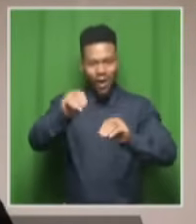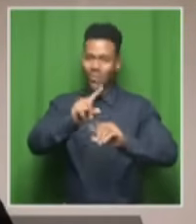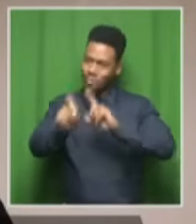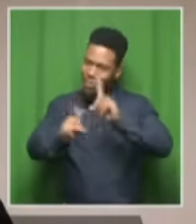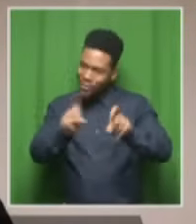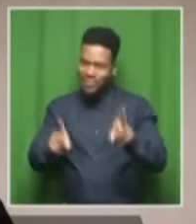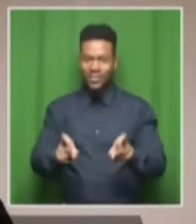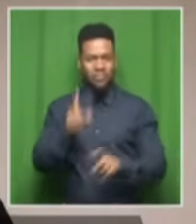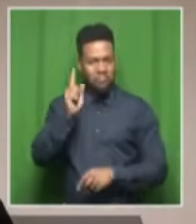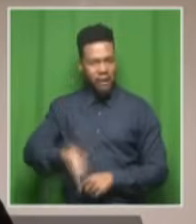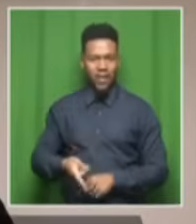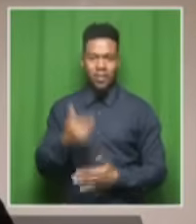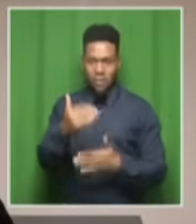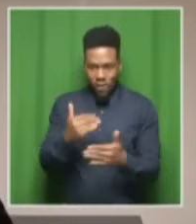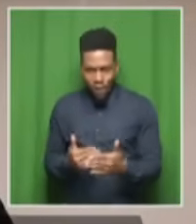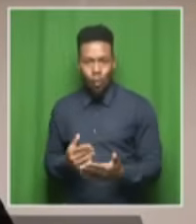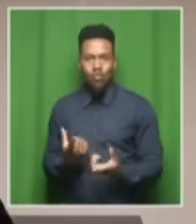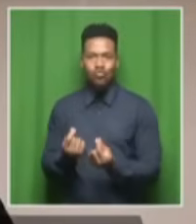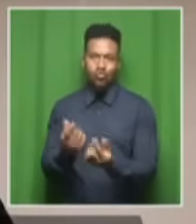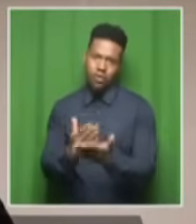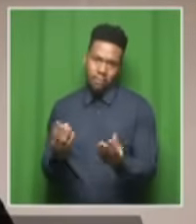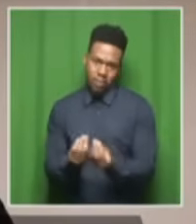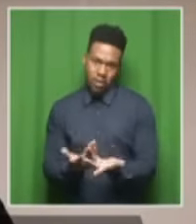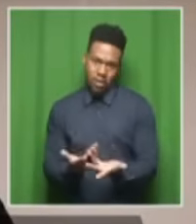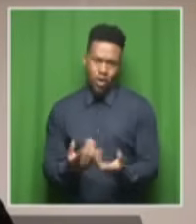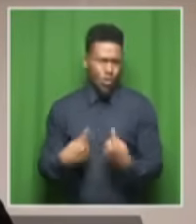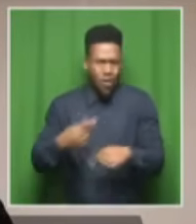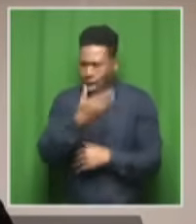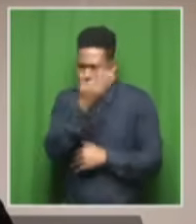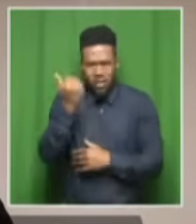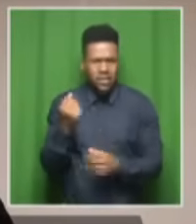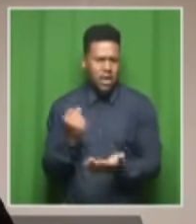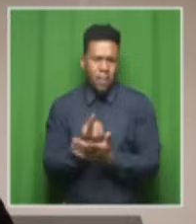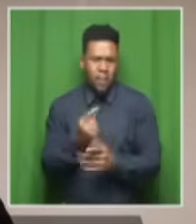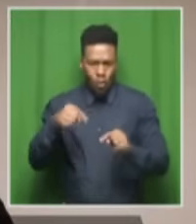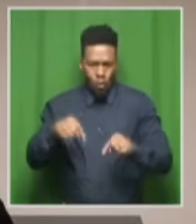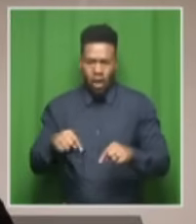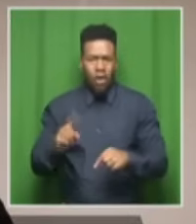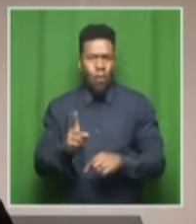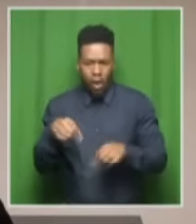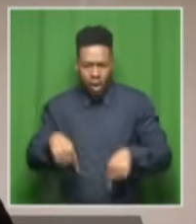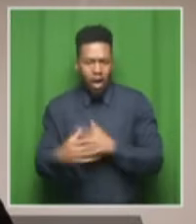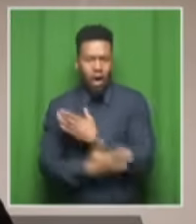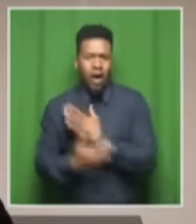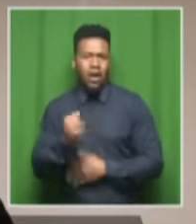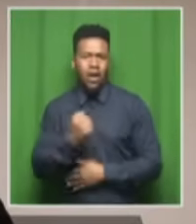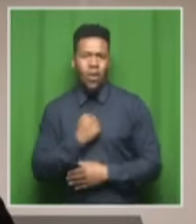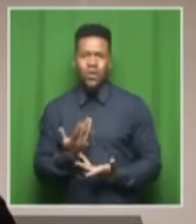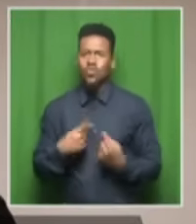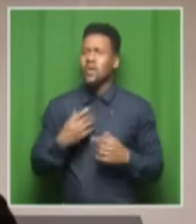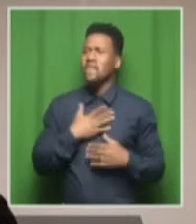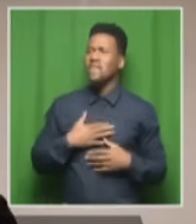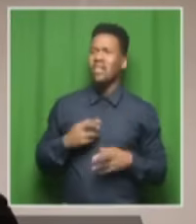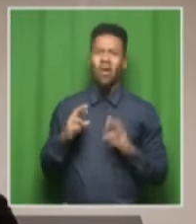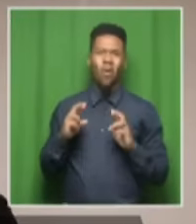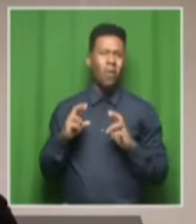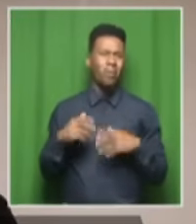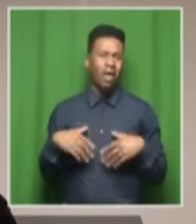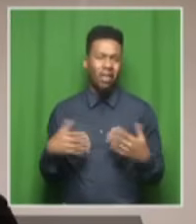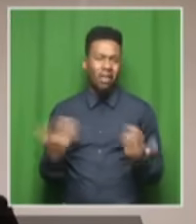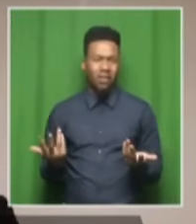before we just do something, because most of us don't even know what's going on in the country because we feel hopeless, we feel like we don't know what to do about